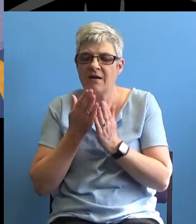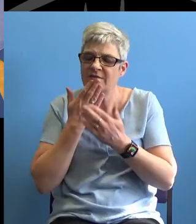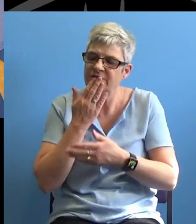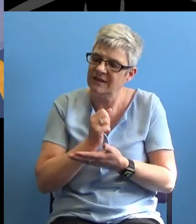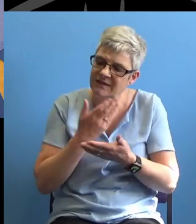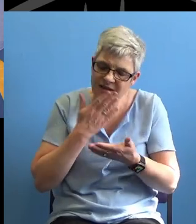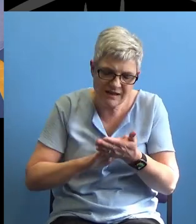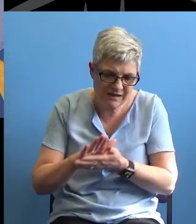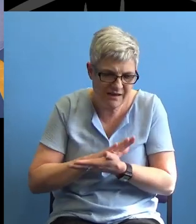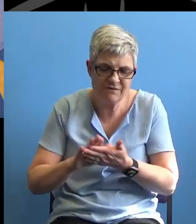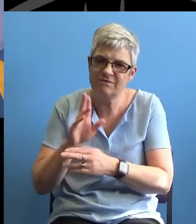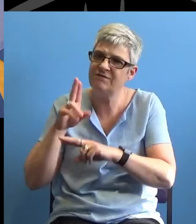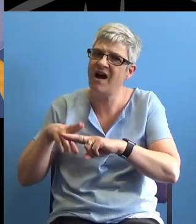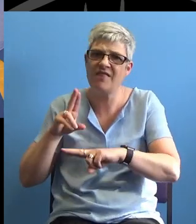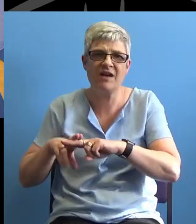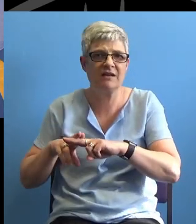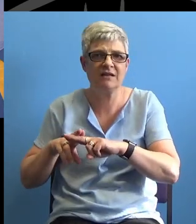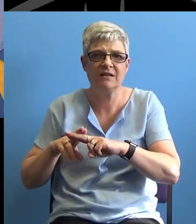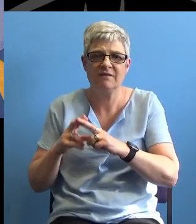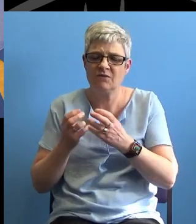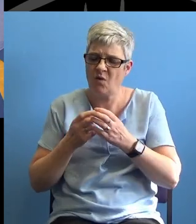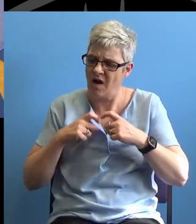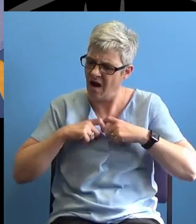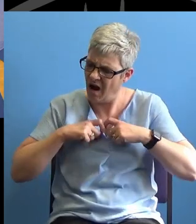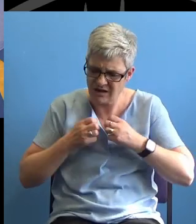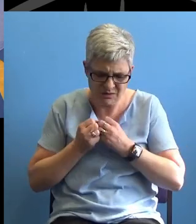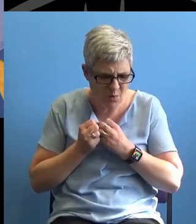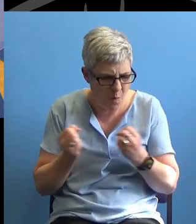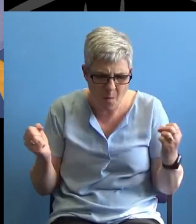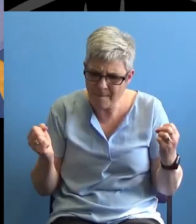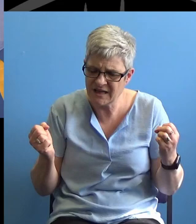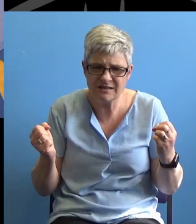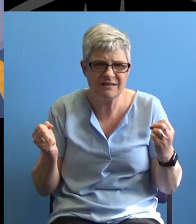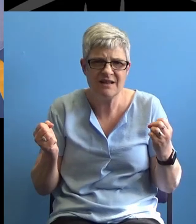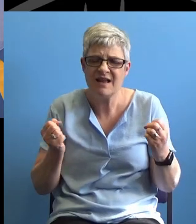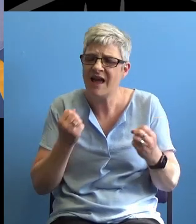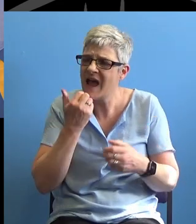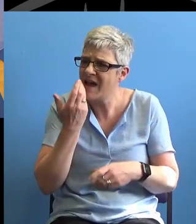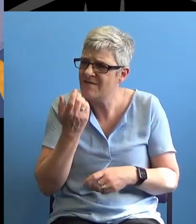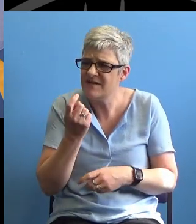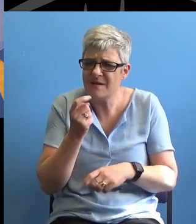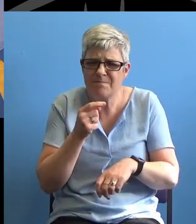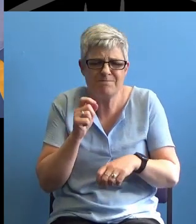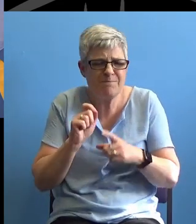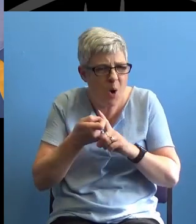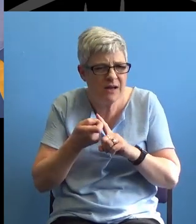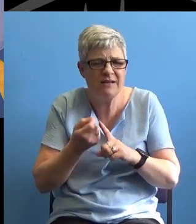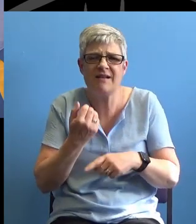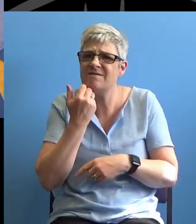Forgive us, Father, for not opening our hearts every moment of every day